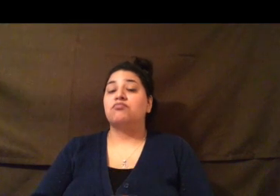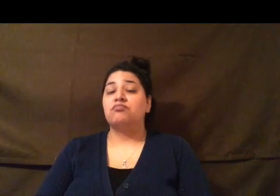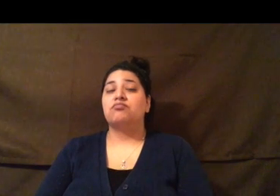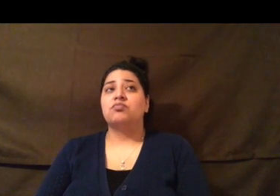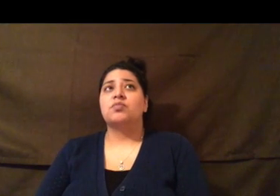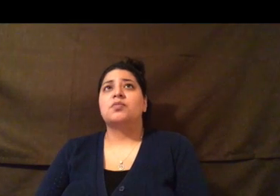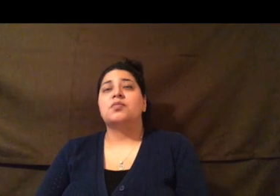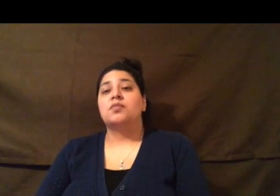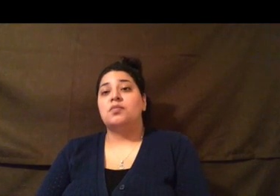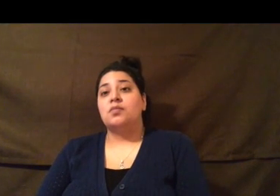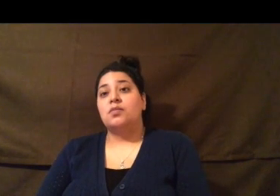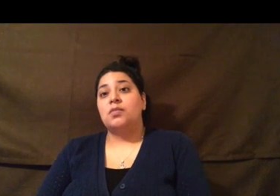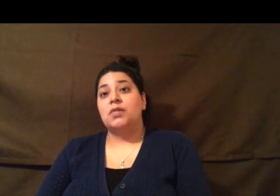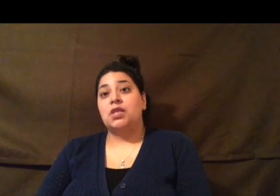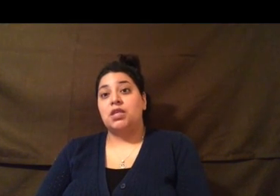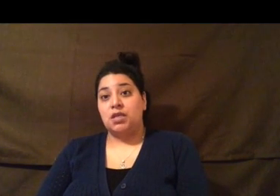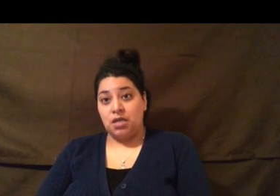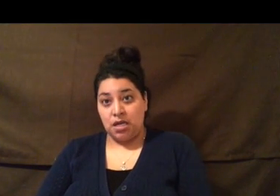Another